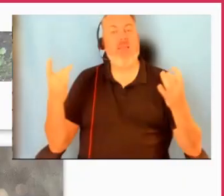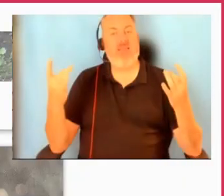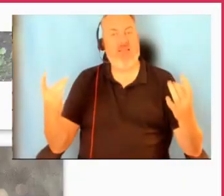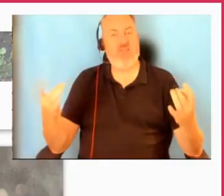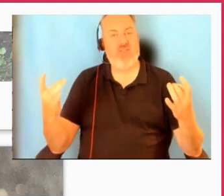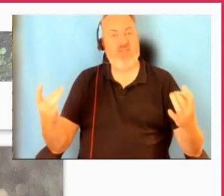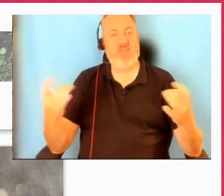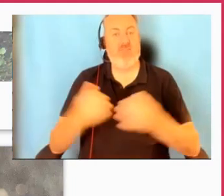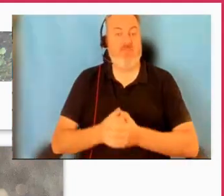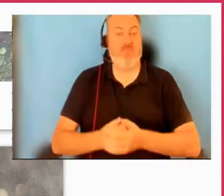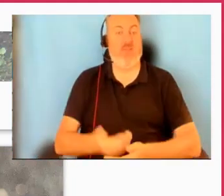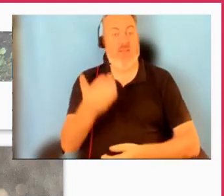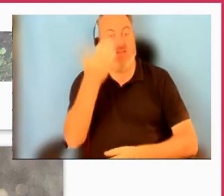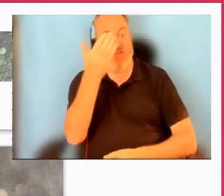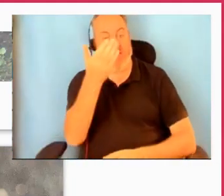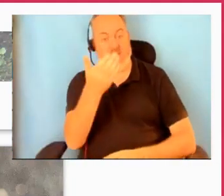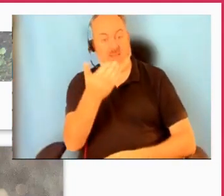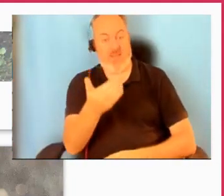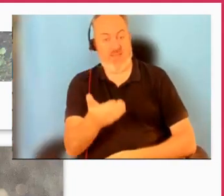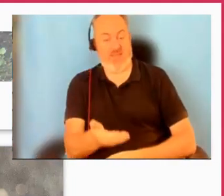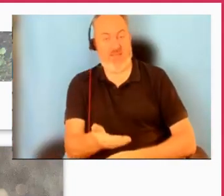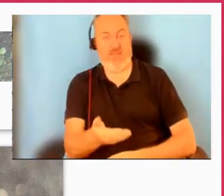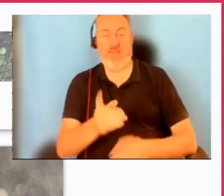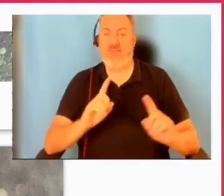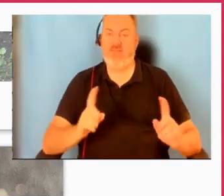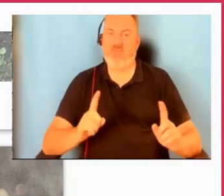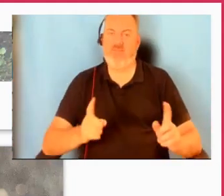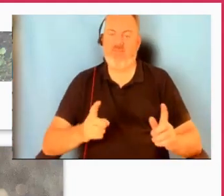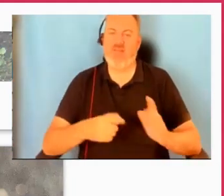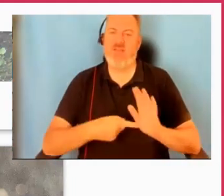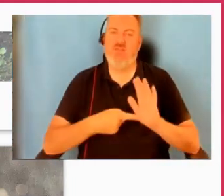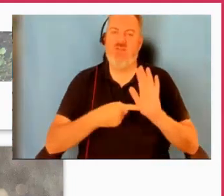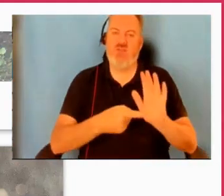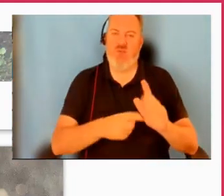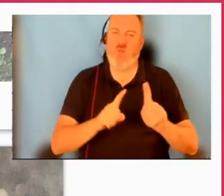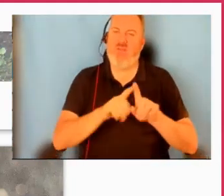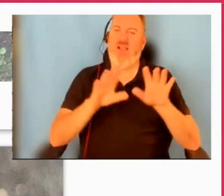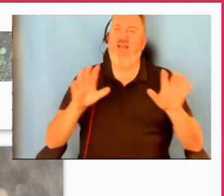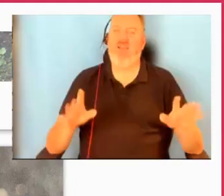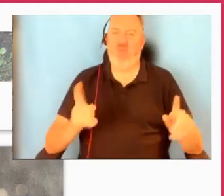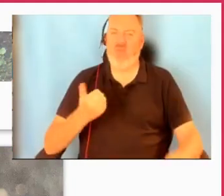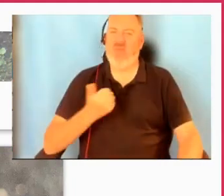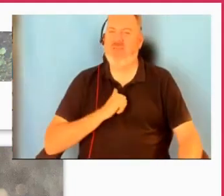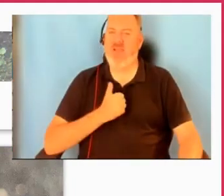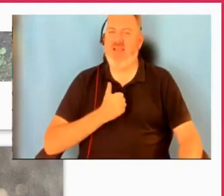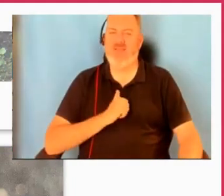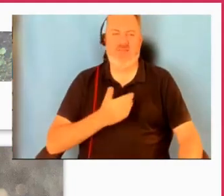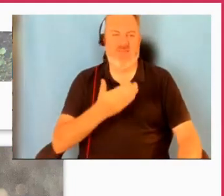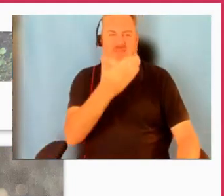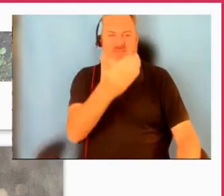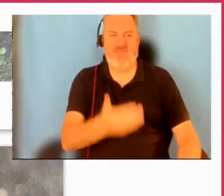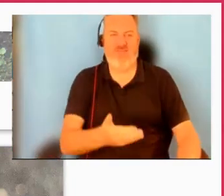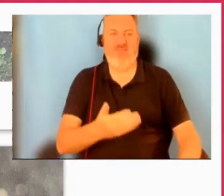And what I'm showing on the screen now is just what the modules look like. So it will tell you how